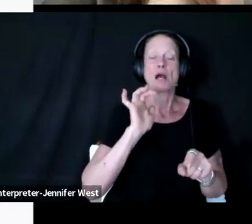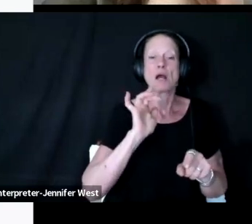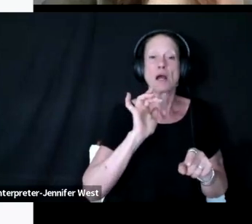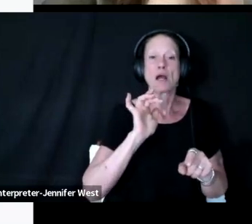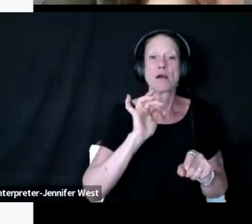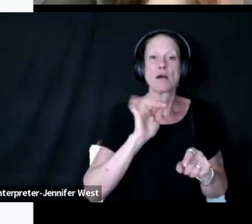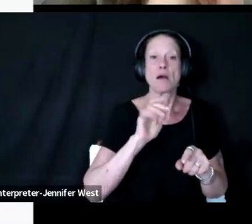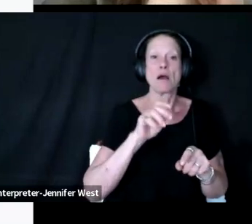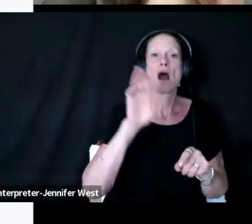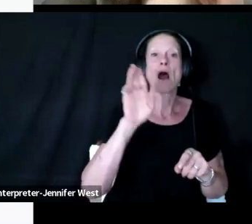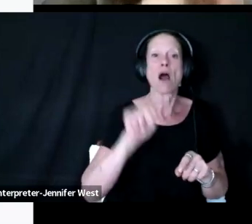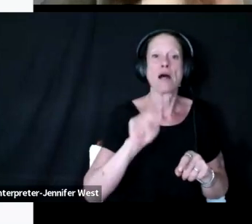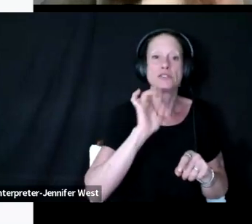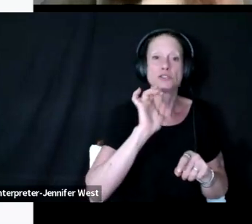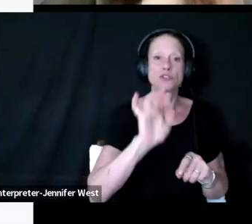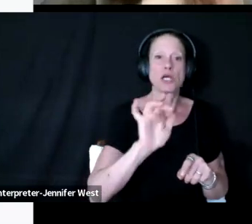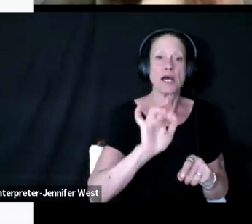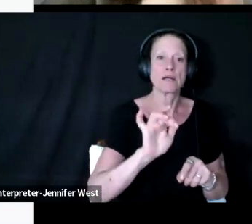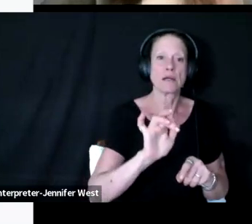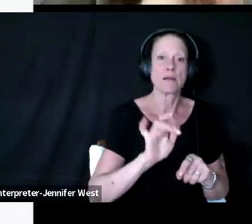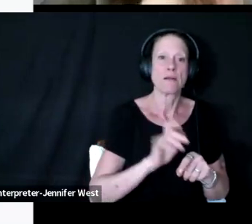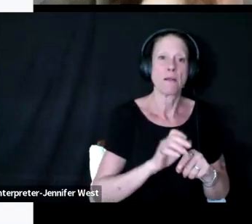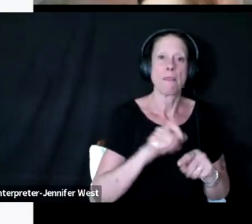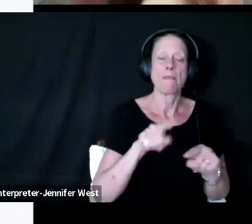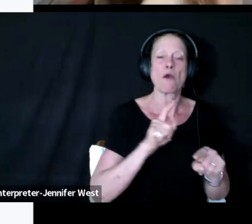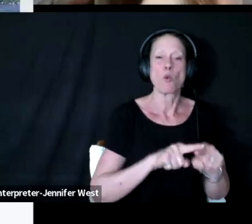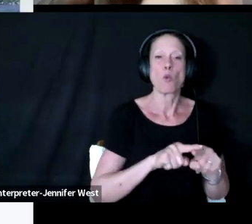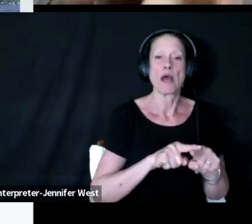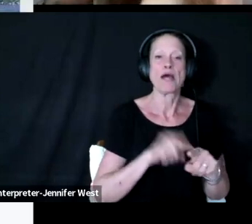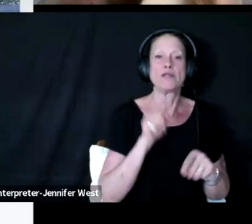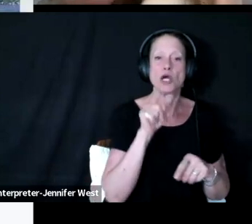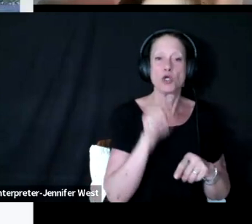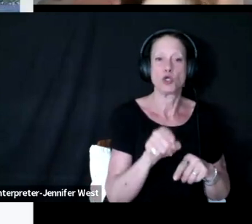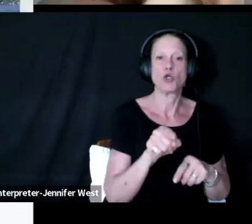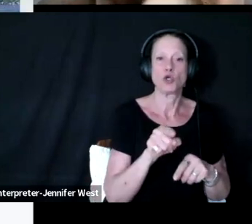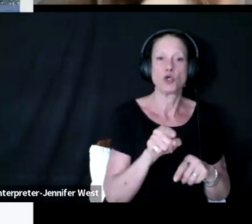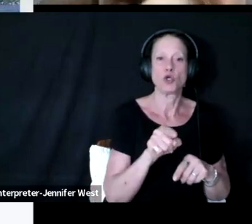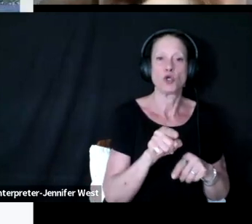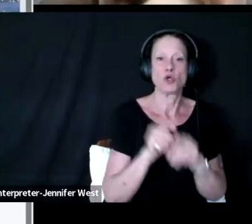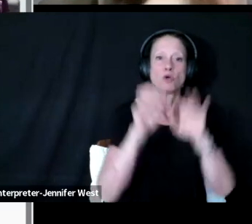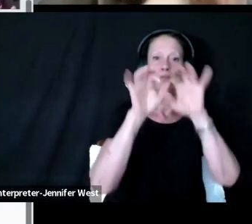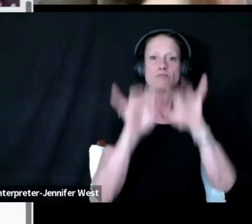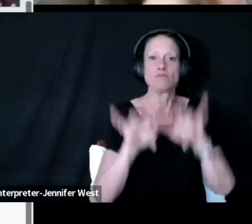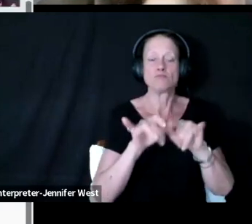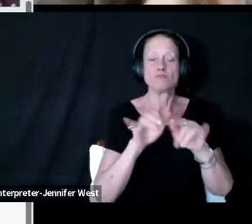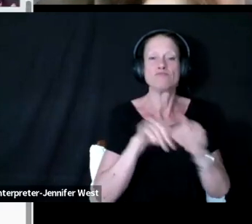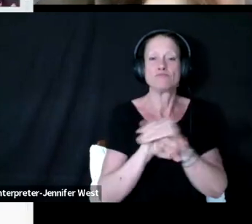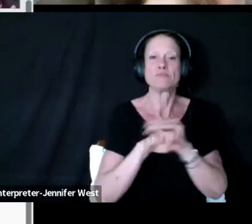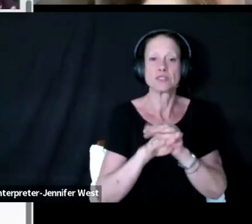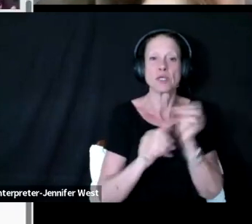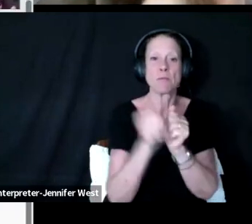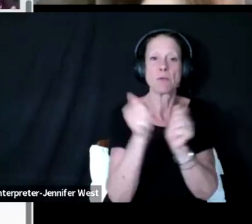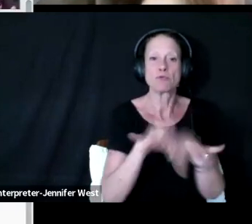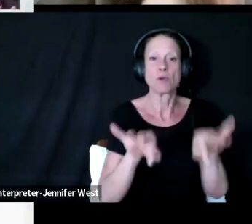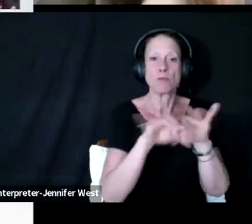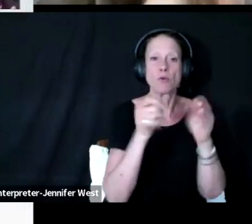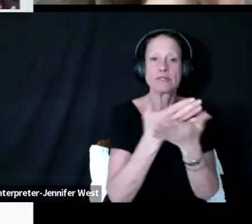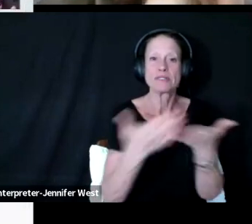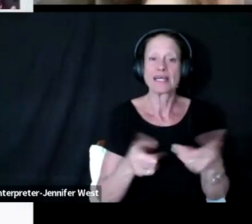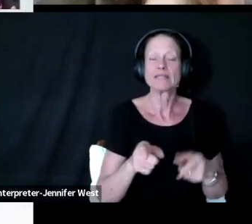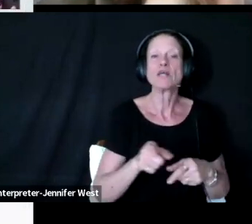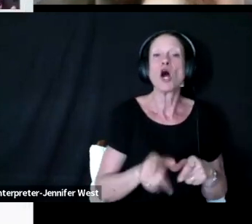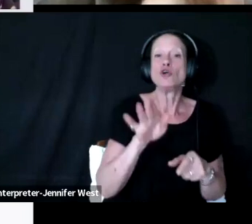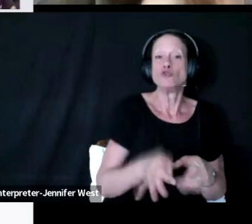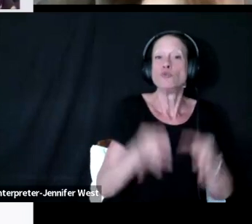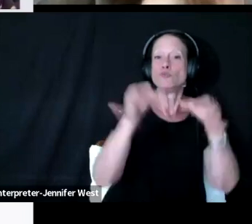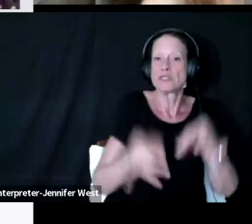top. Okay, so when you put in your entry for most important things to know about me, you determine in that